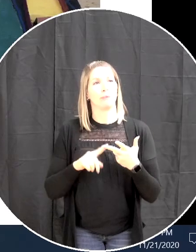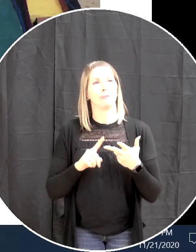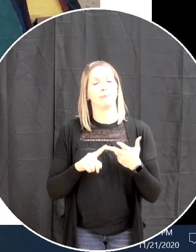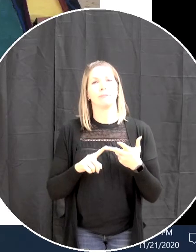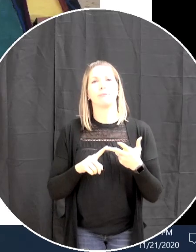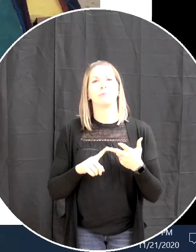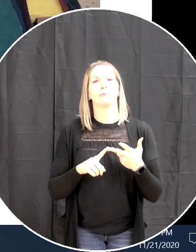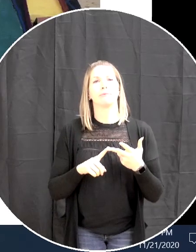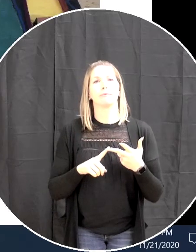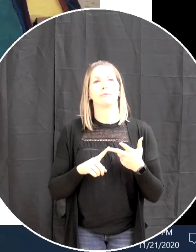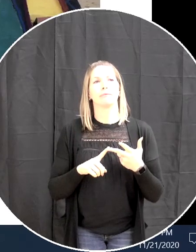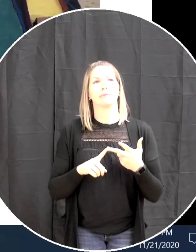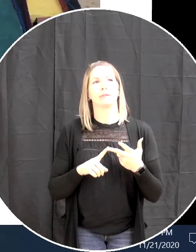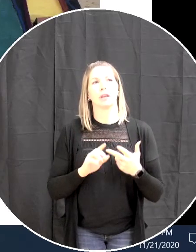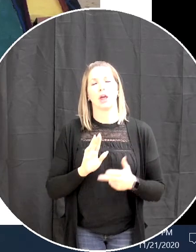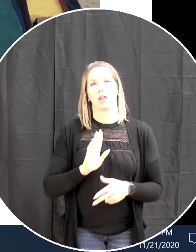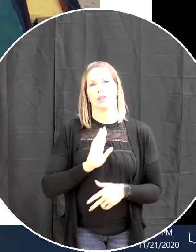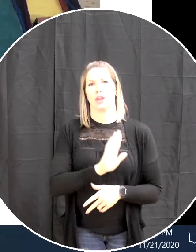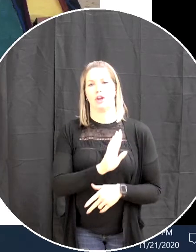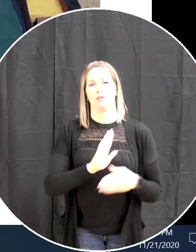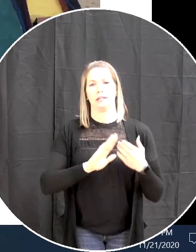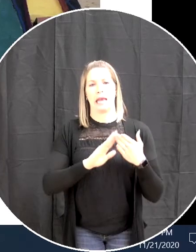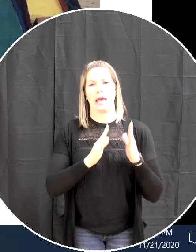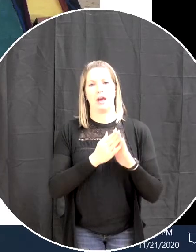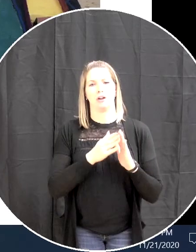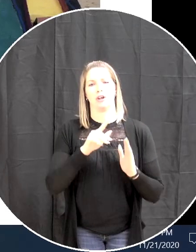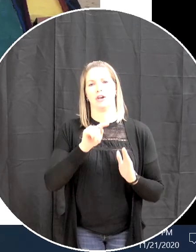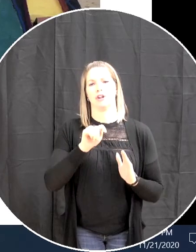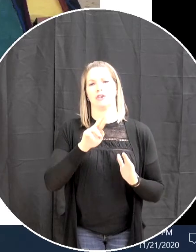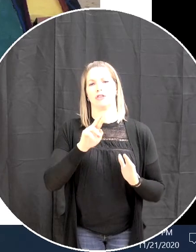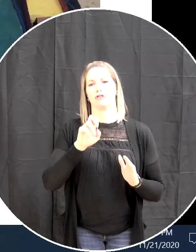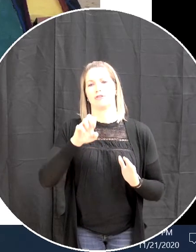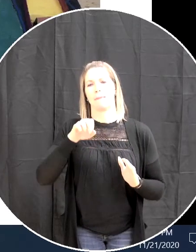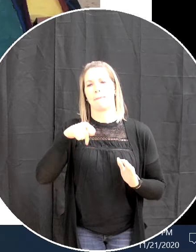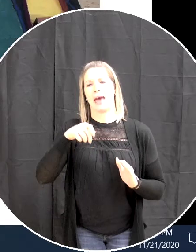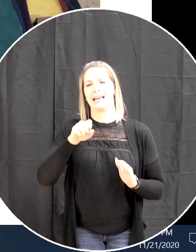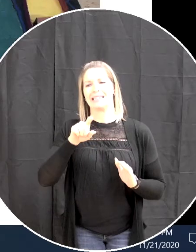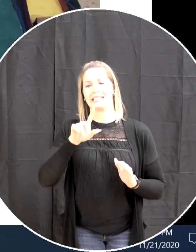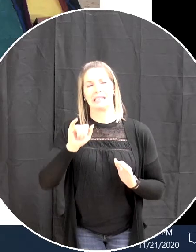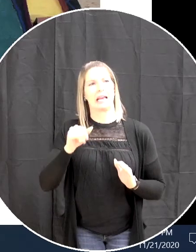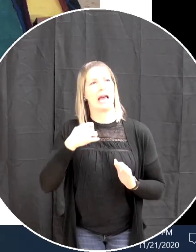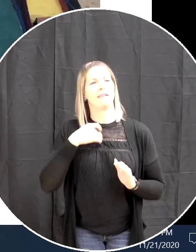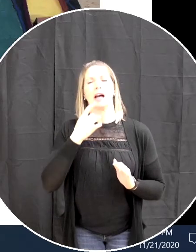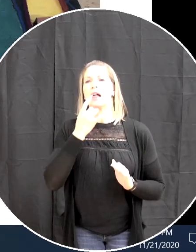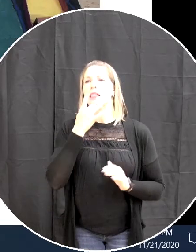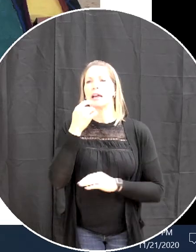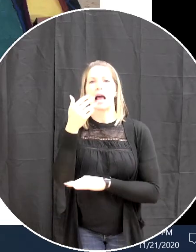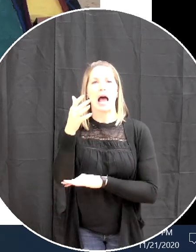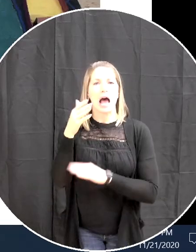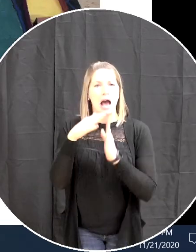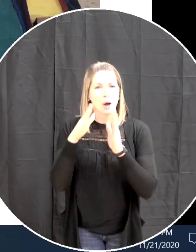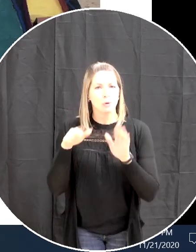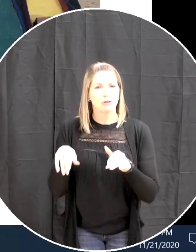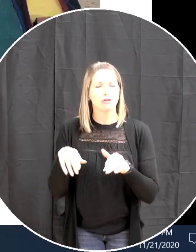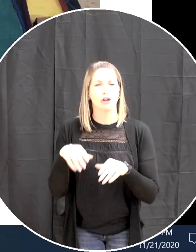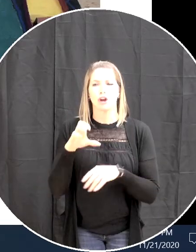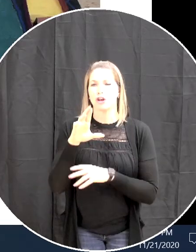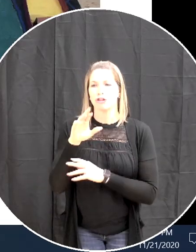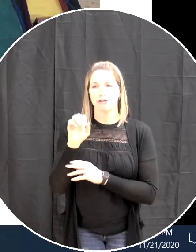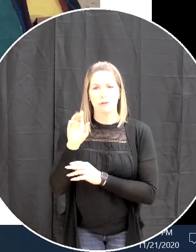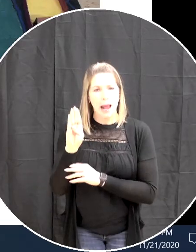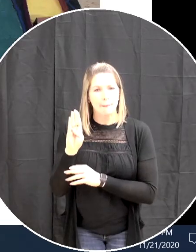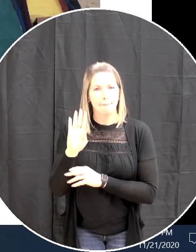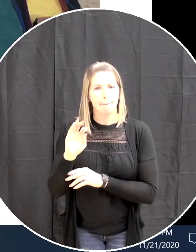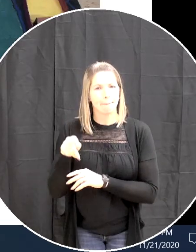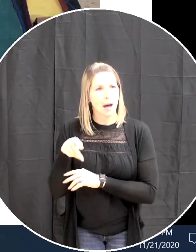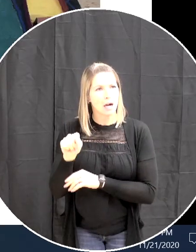is a sculpture of their town, Trepassey, complete with lighthouse, docks, crab pots, fish and seal. And the group